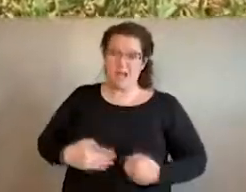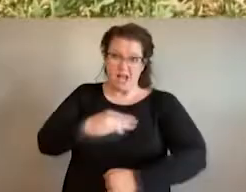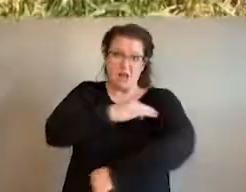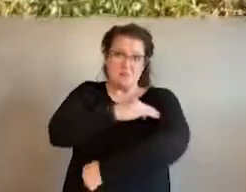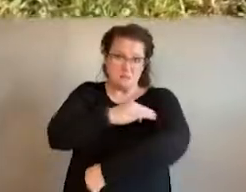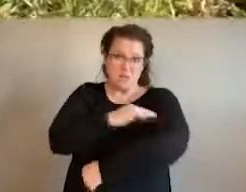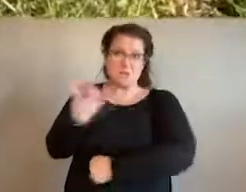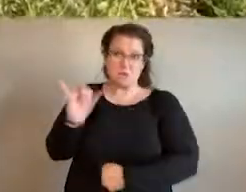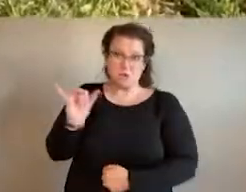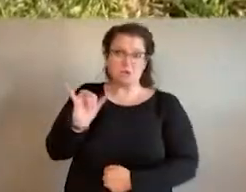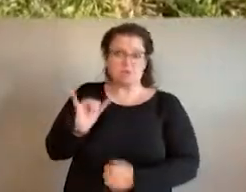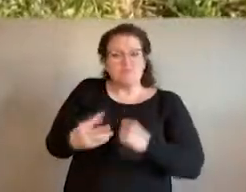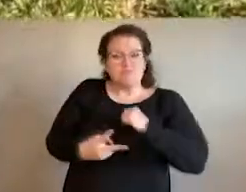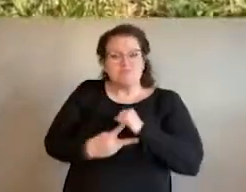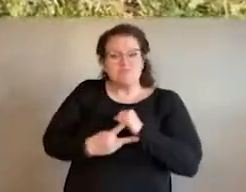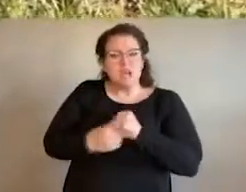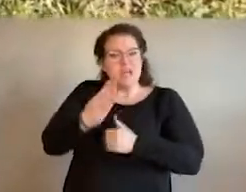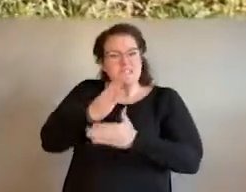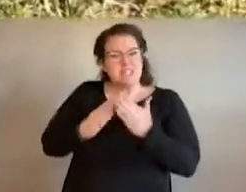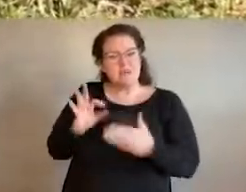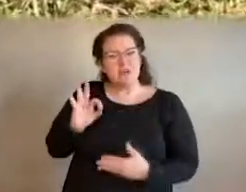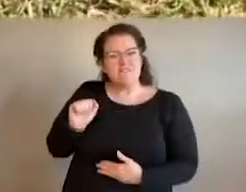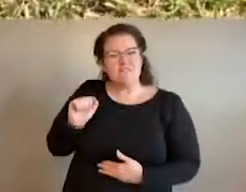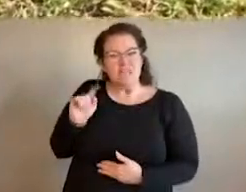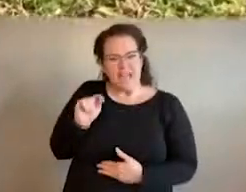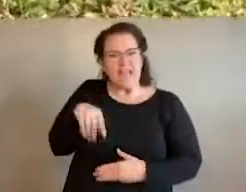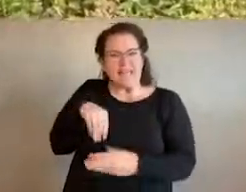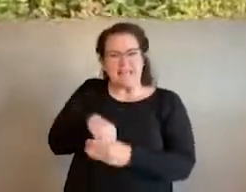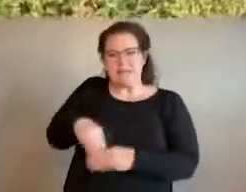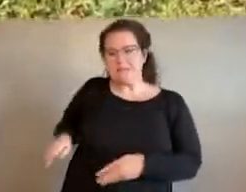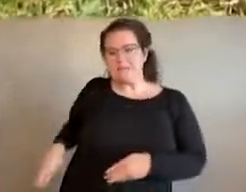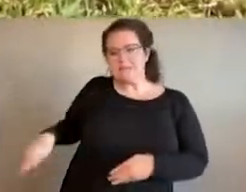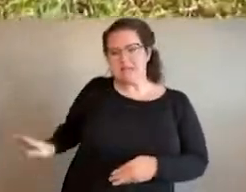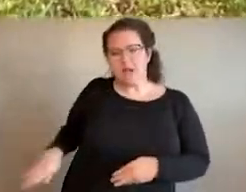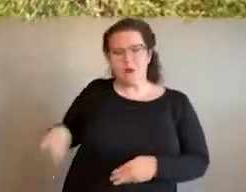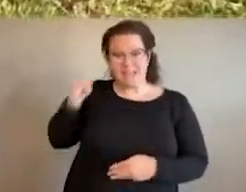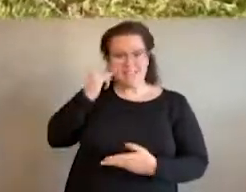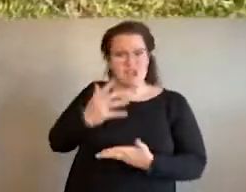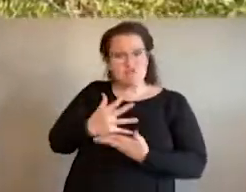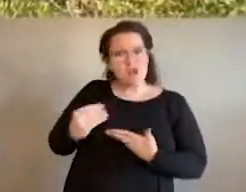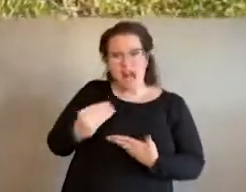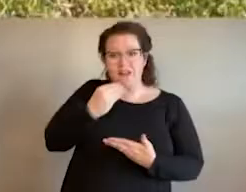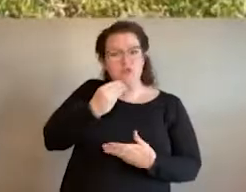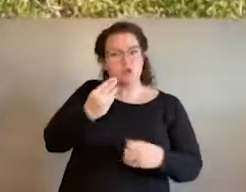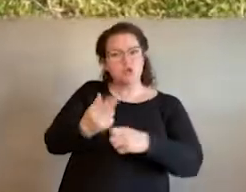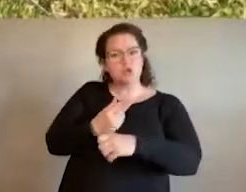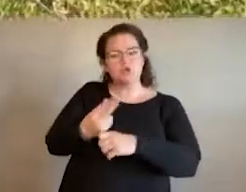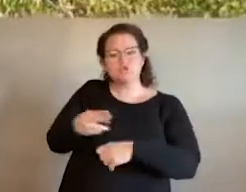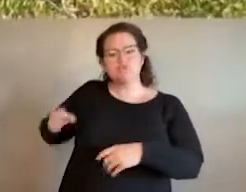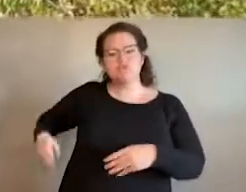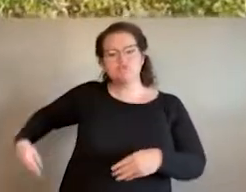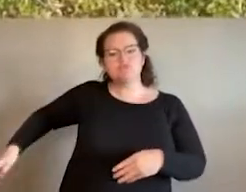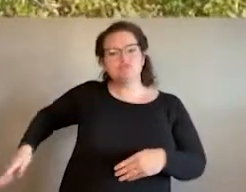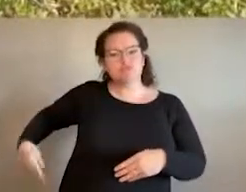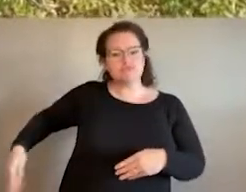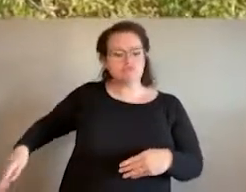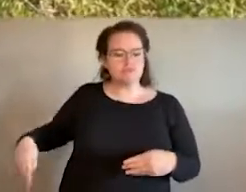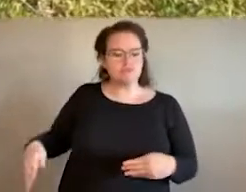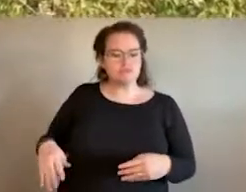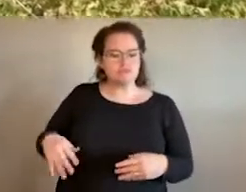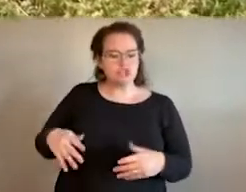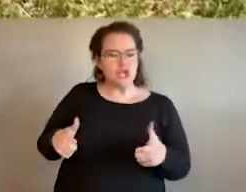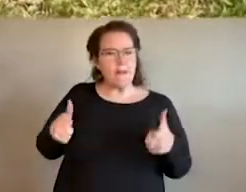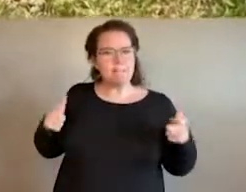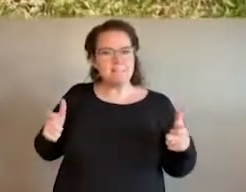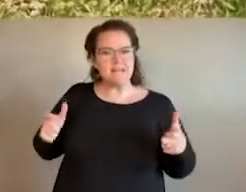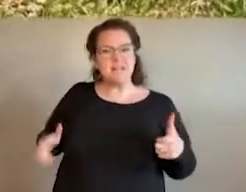They do store fat in their tail, so if they kind of run out of food, then they can do that. As you can see, she has a nice thick tail, so that is a good sign.